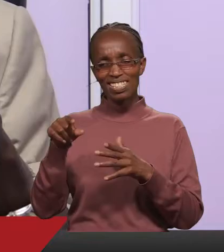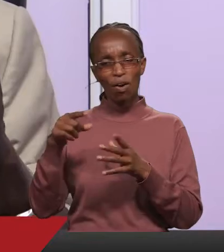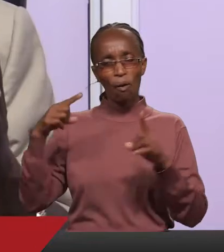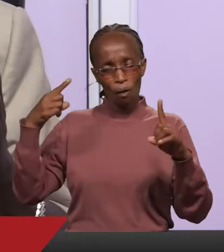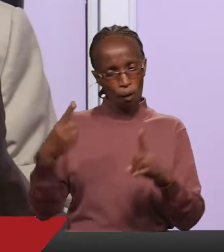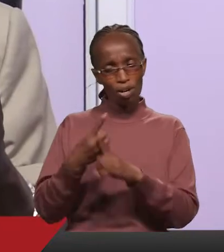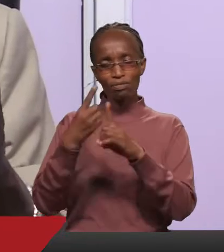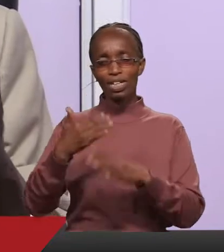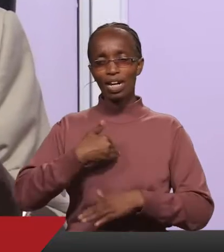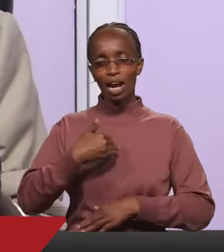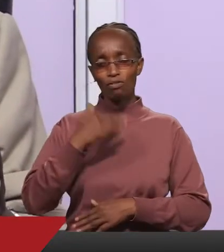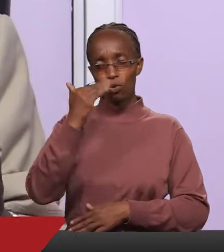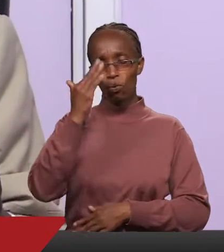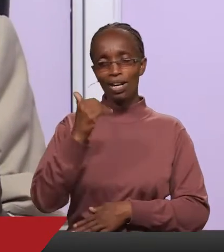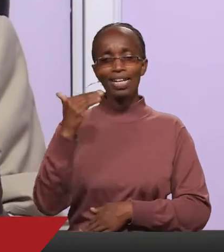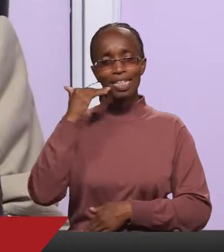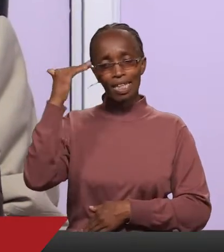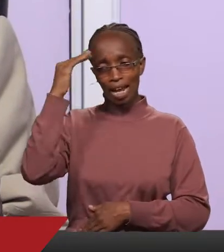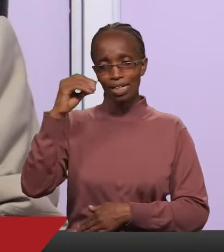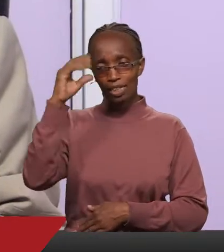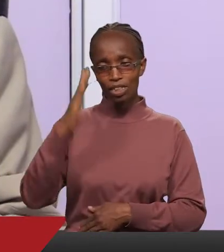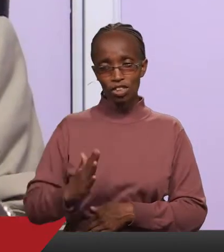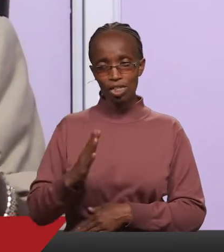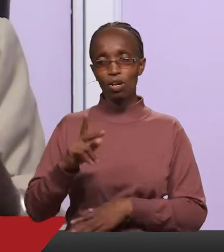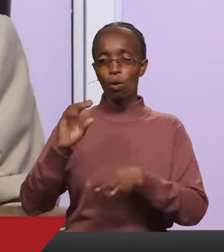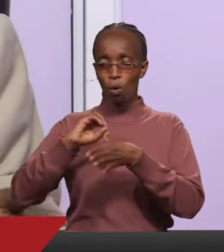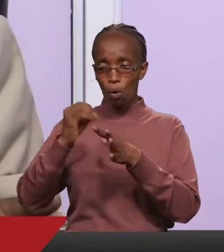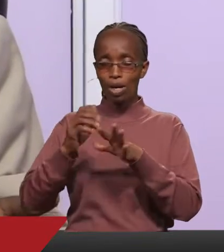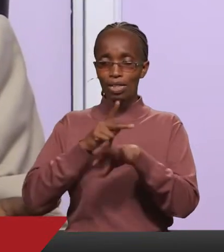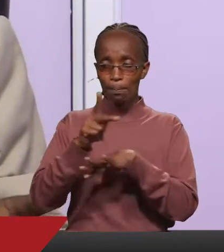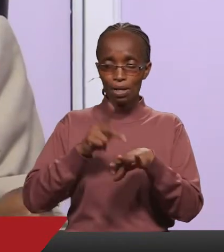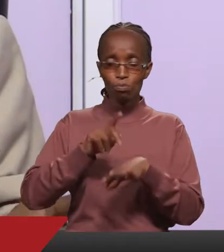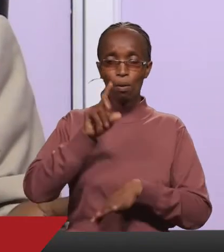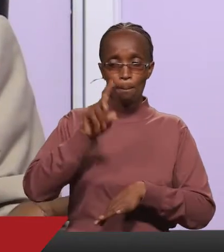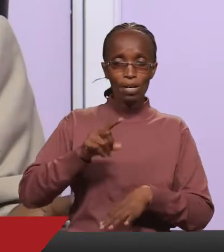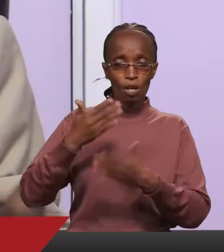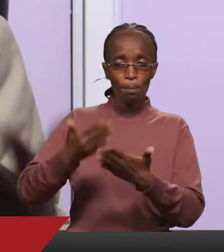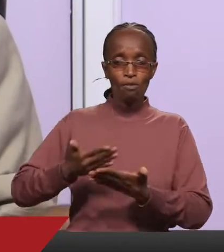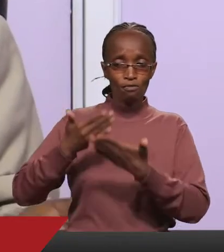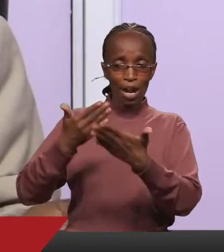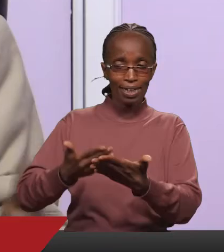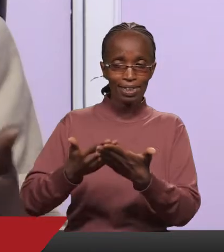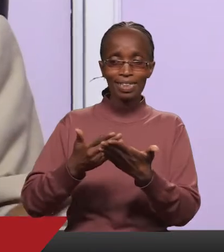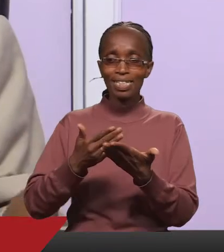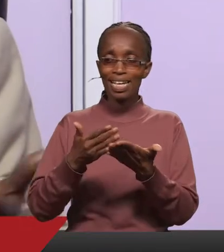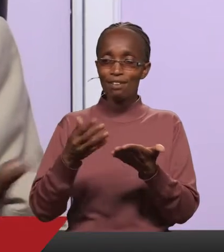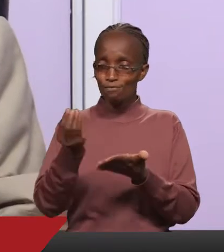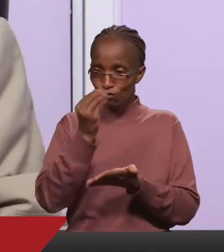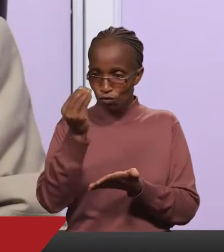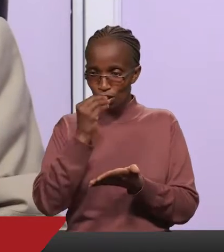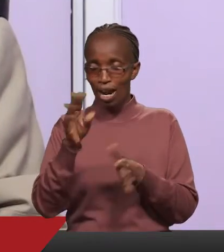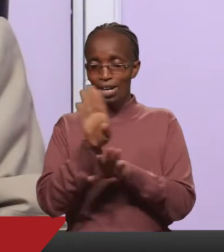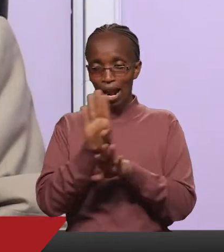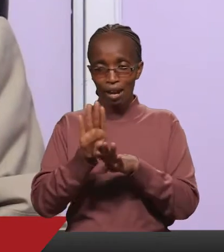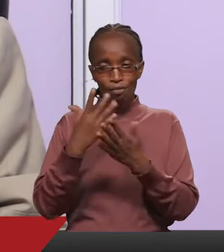the teachers or the principals must provide those things are measured, the upkeep for the student, the lunch, uniform and